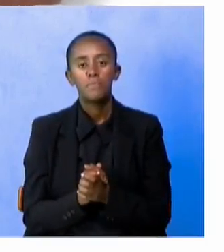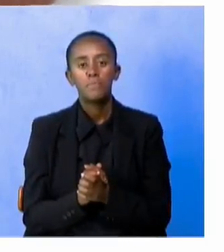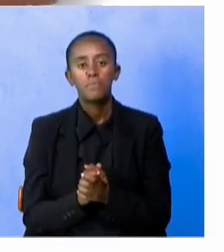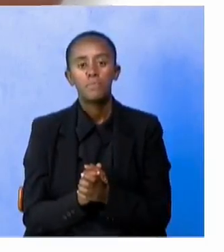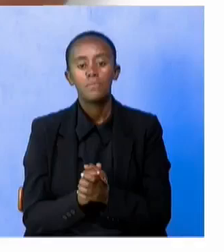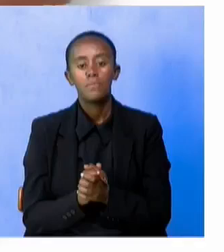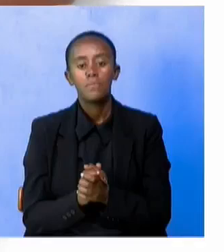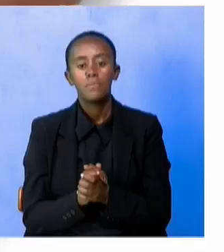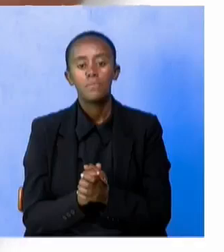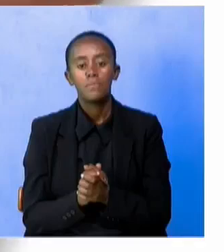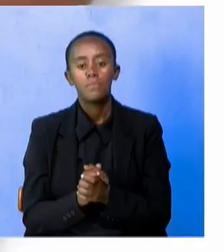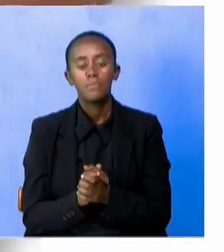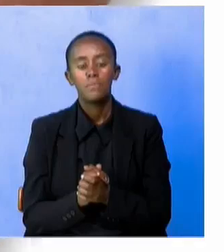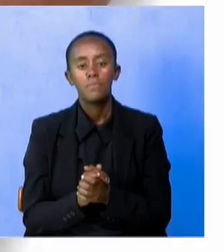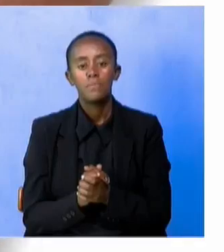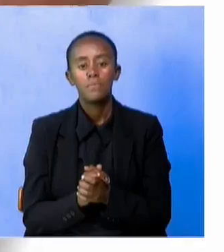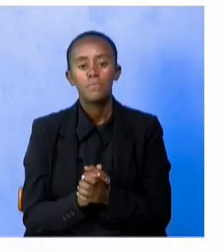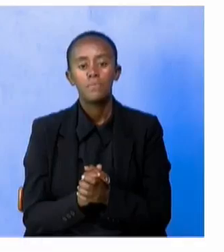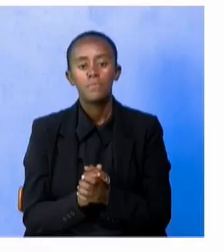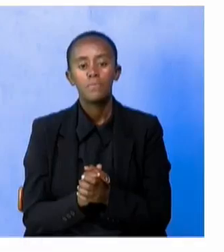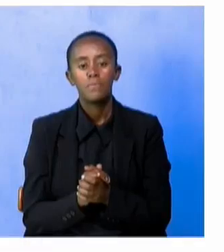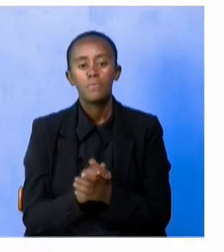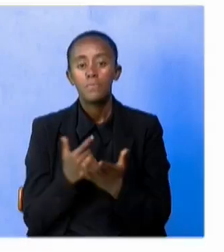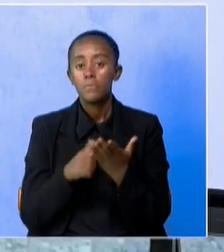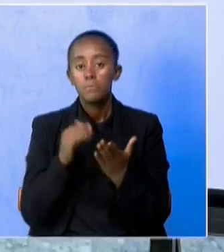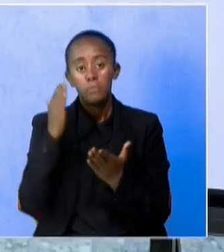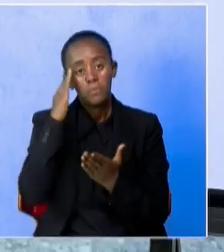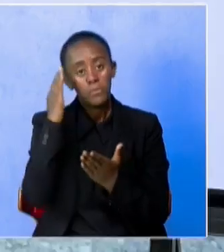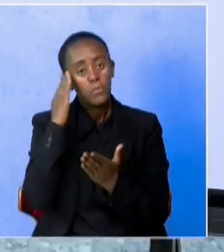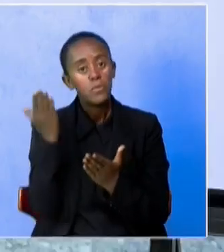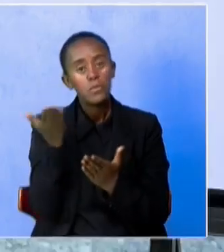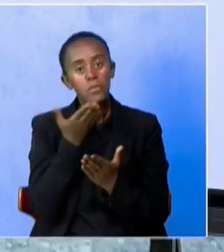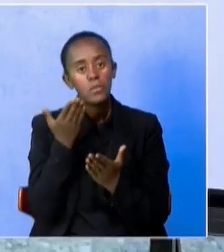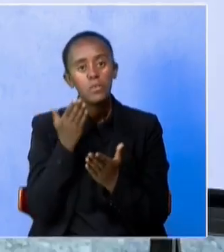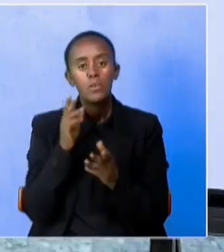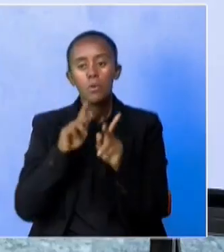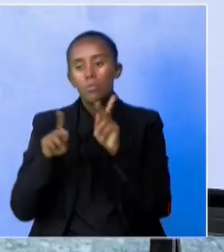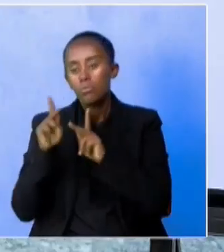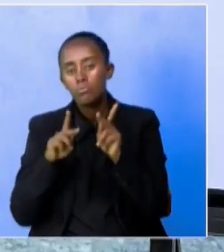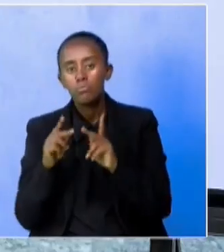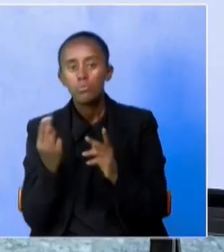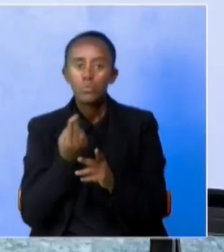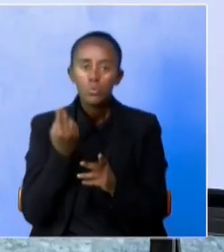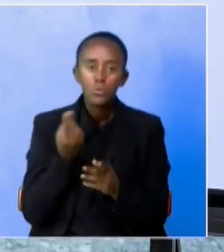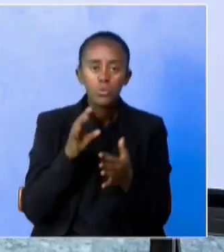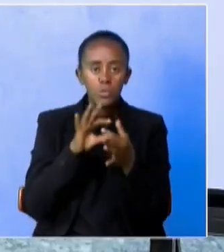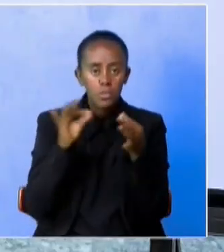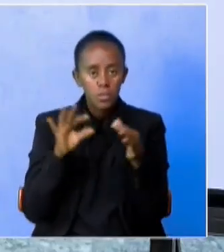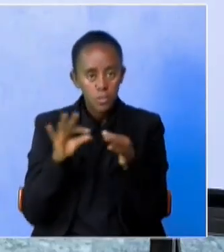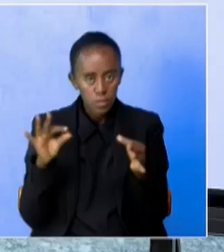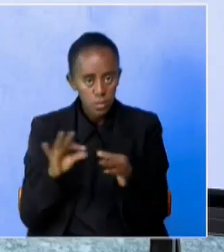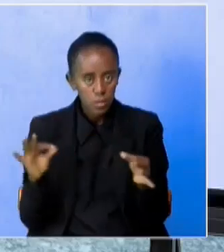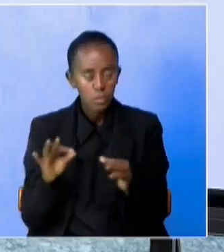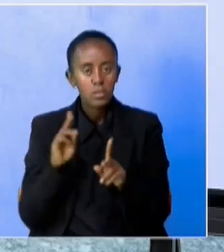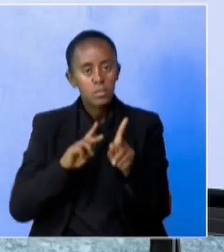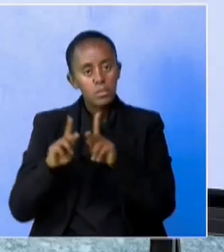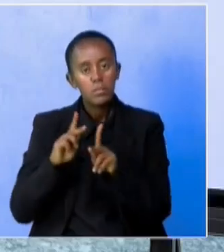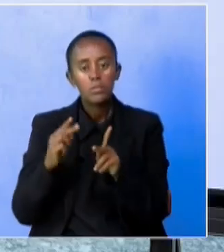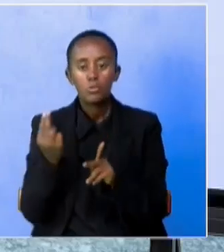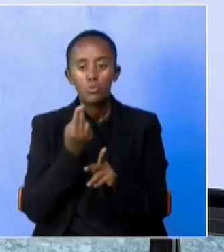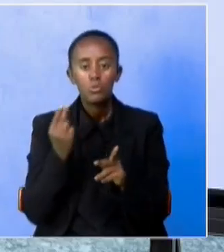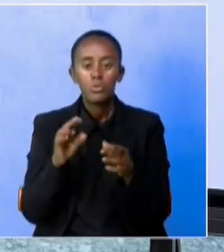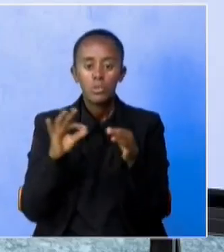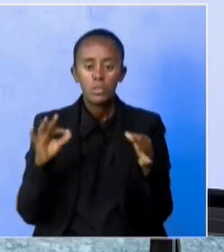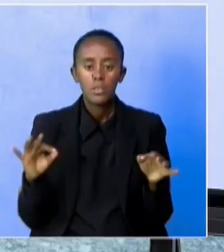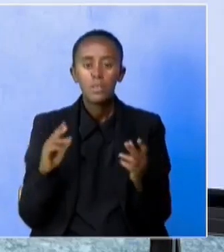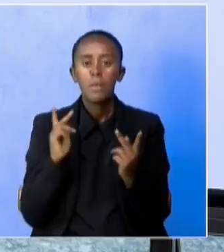So this is the most common one that people use when people are using the present perfect tense. Okay, let's give an